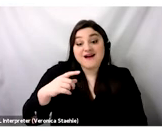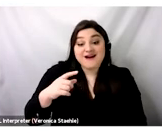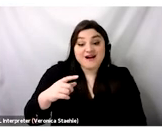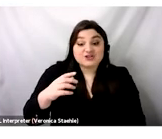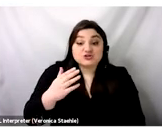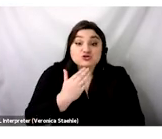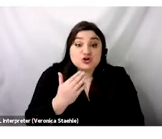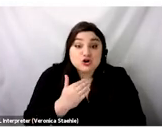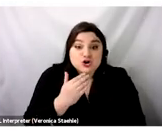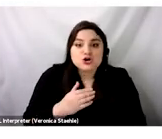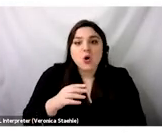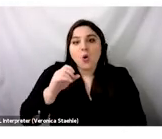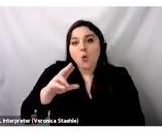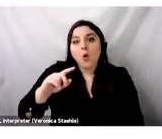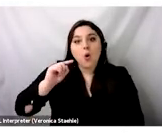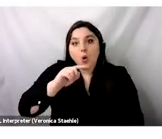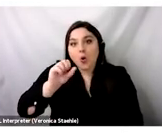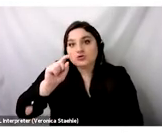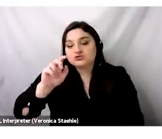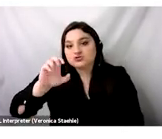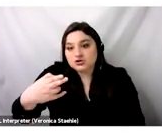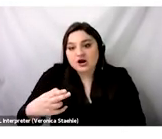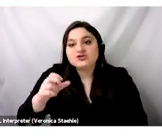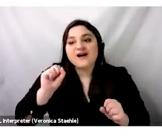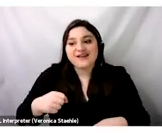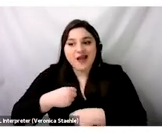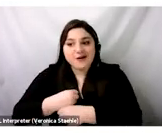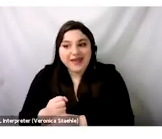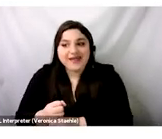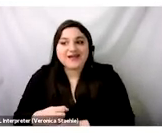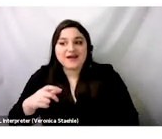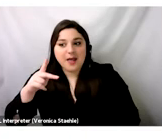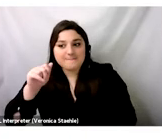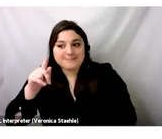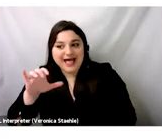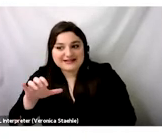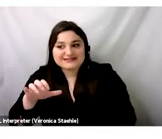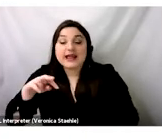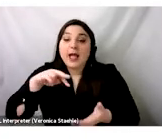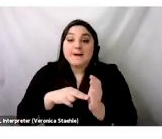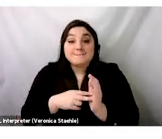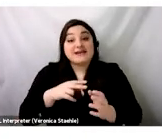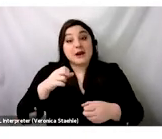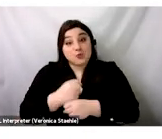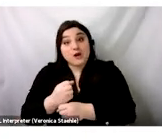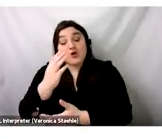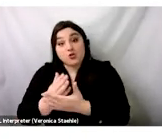that it's biodegradable. It's just that it's plastic, but it didn't come from oil. Okay, so that's a key takeaway as